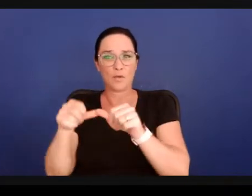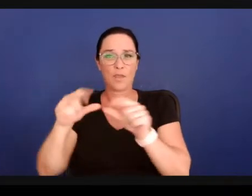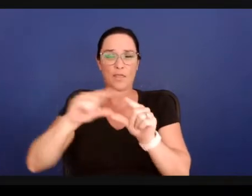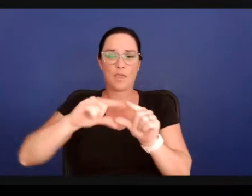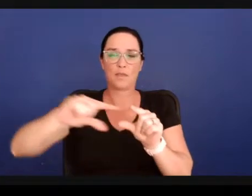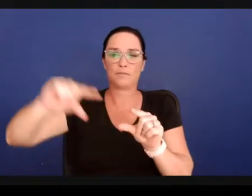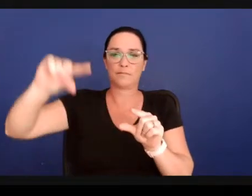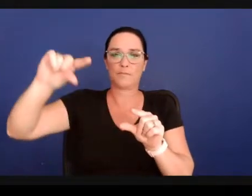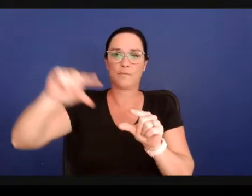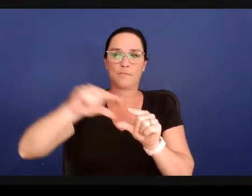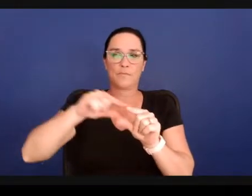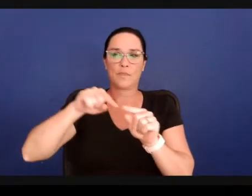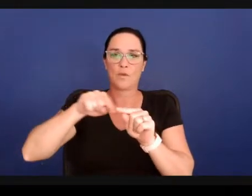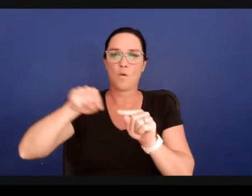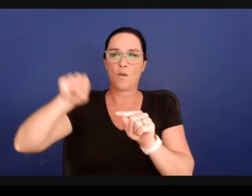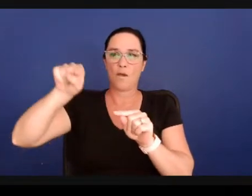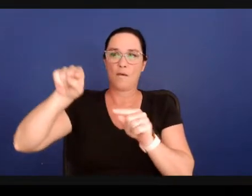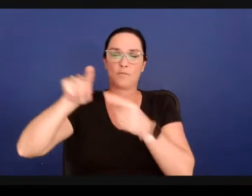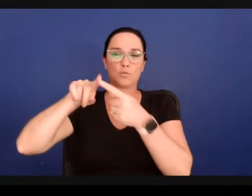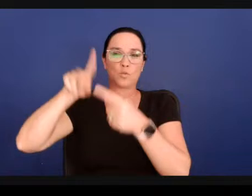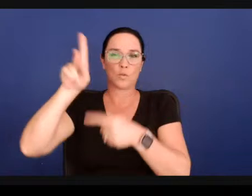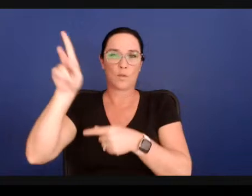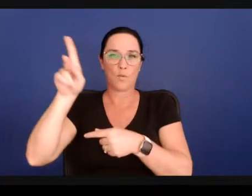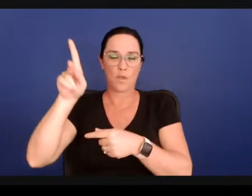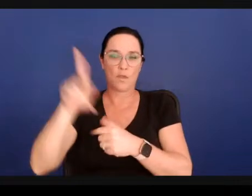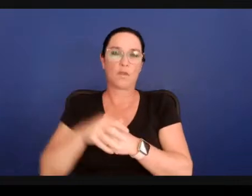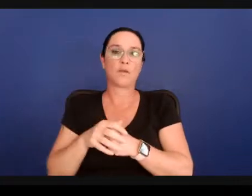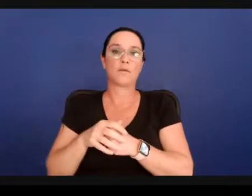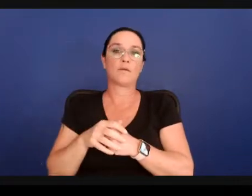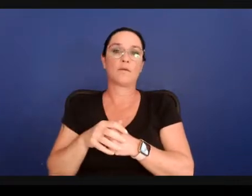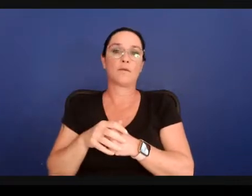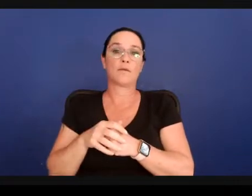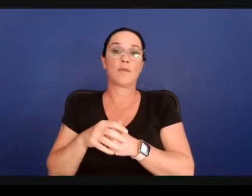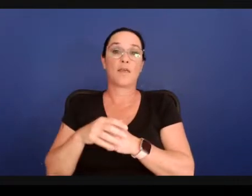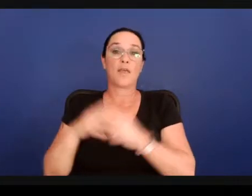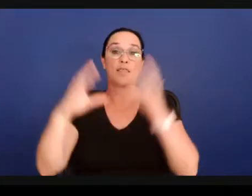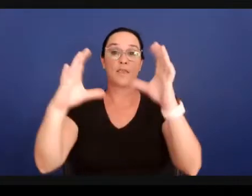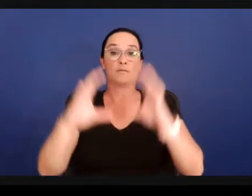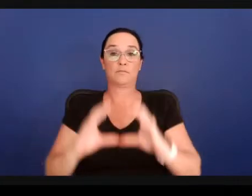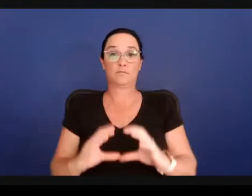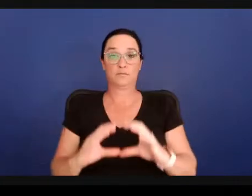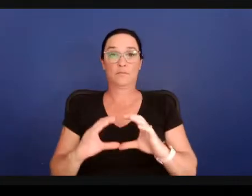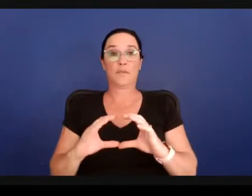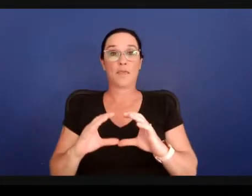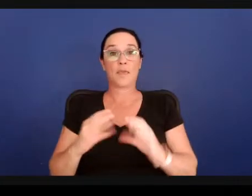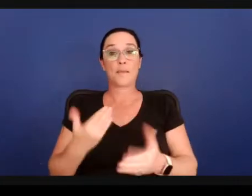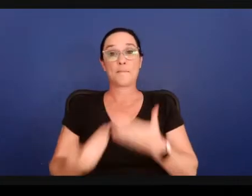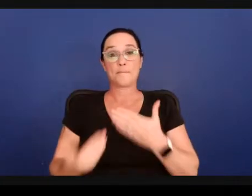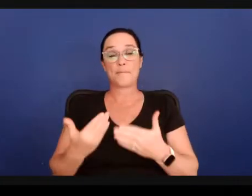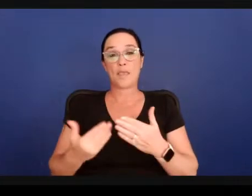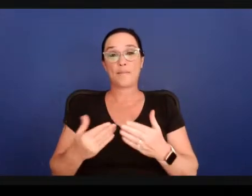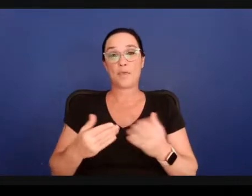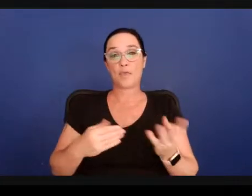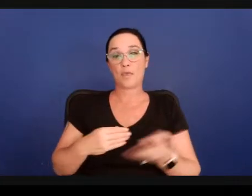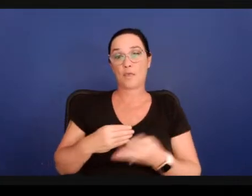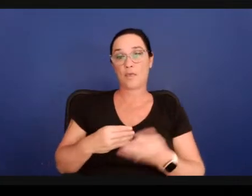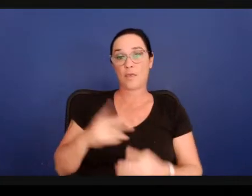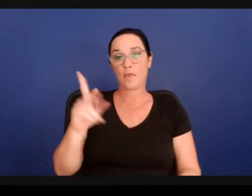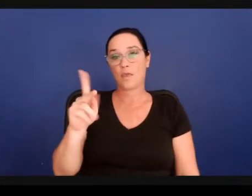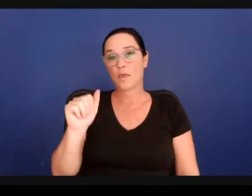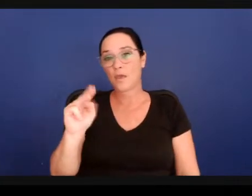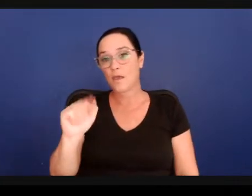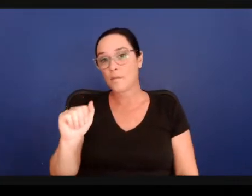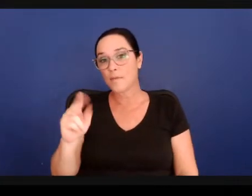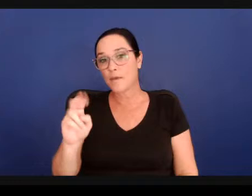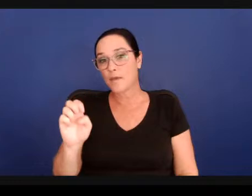trace towards Kilauea as well. And it's thought that this last cluster down in here might be a feeder towards Kamaehua Kanaloa, formerly